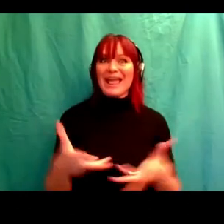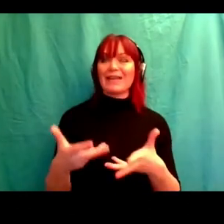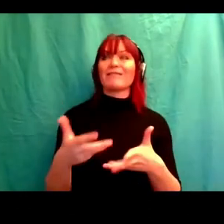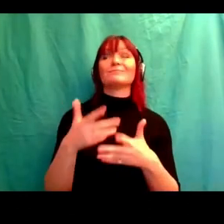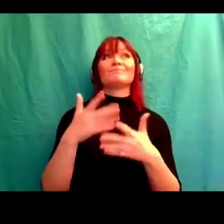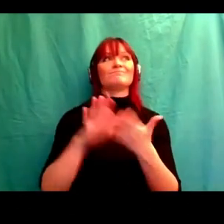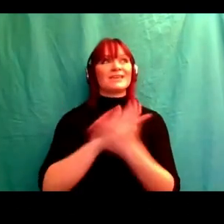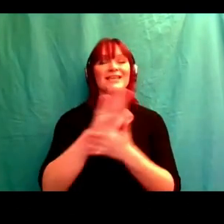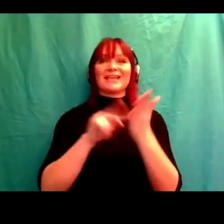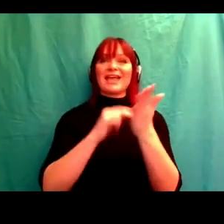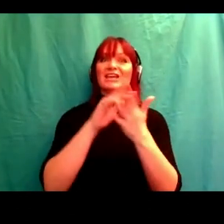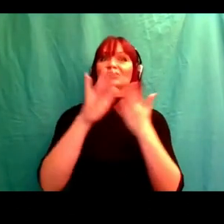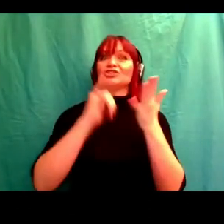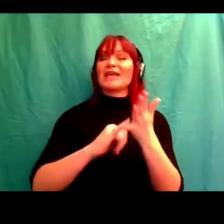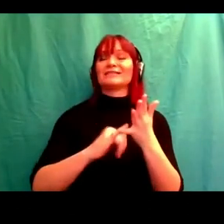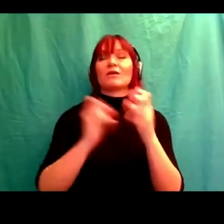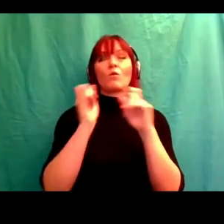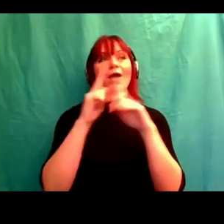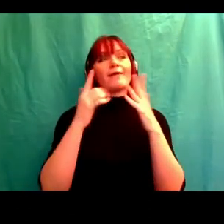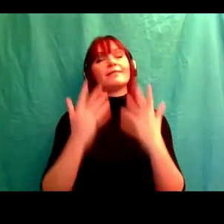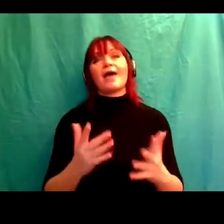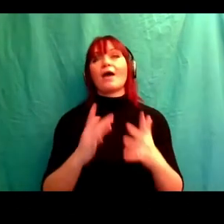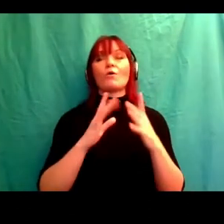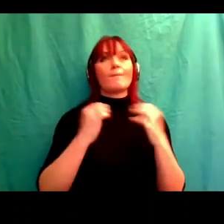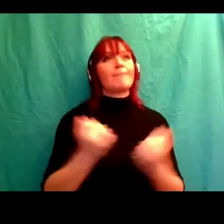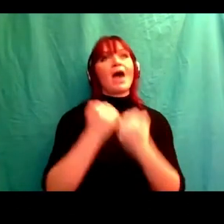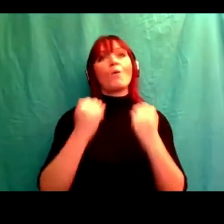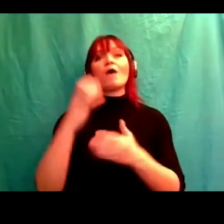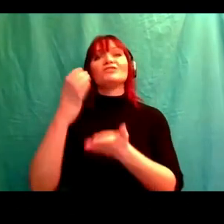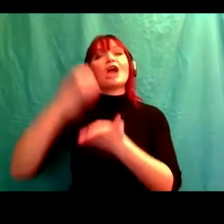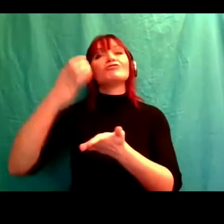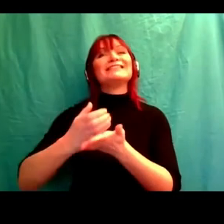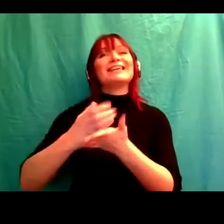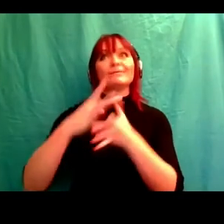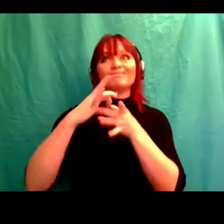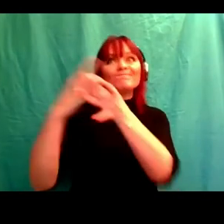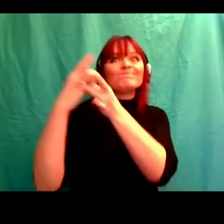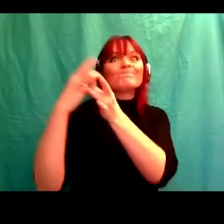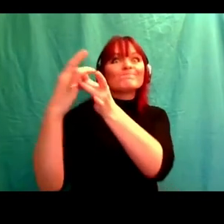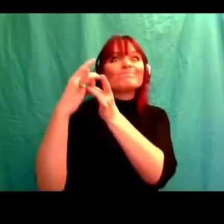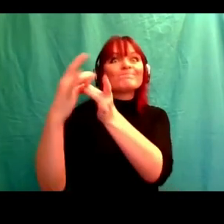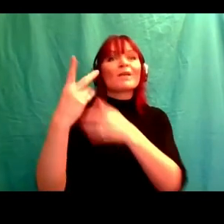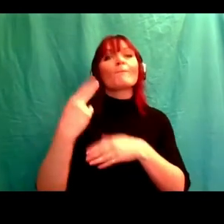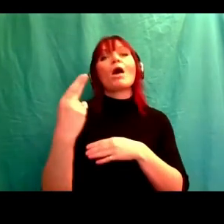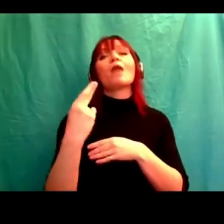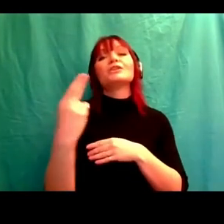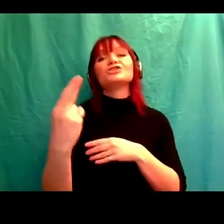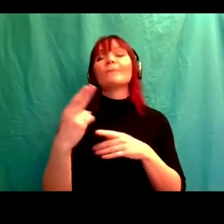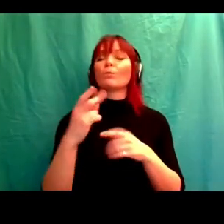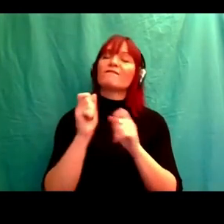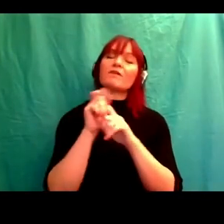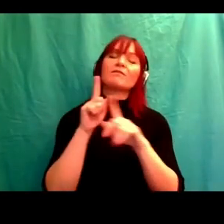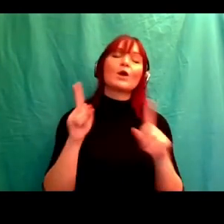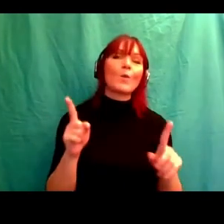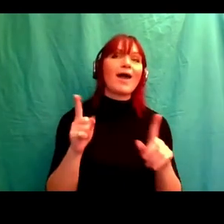with charities and the opportunities there. I think we'd all agree with that really, really strongly, and something we're very interested in supporting